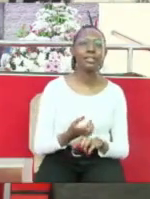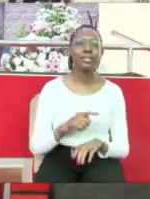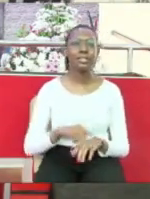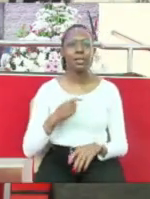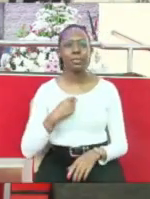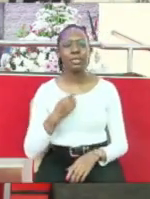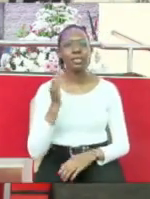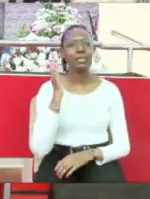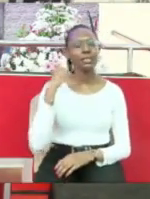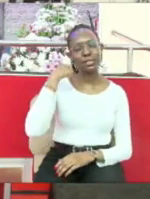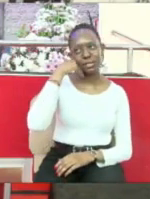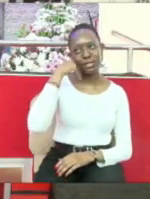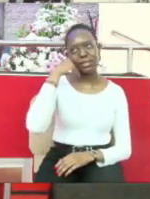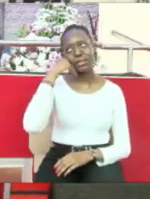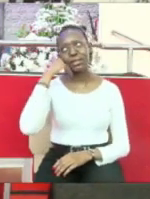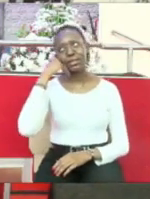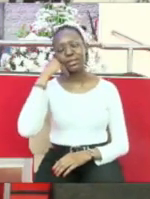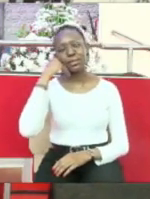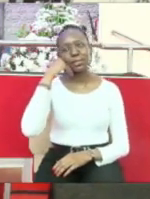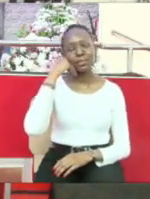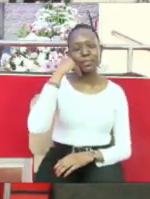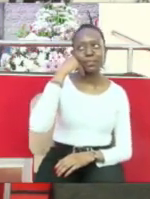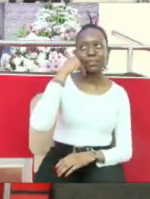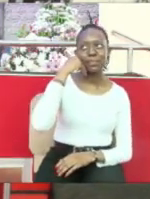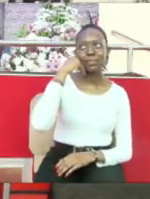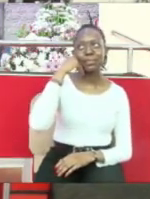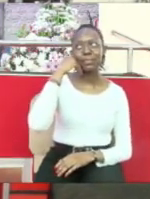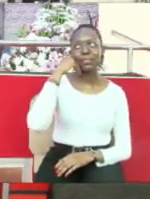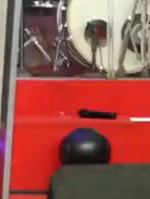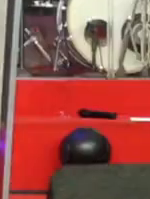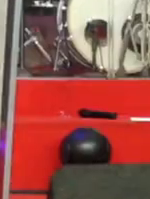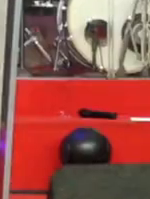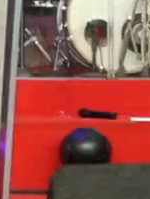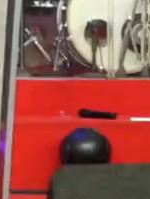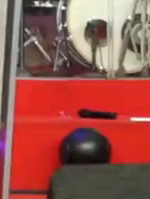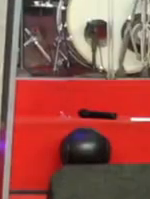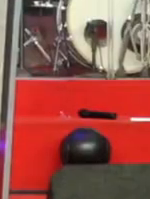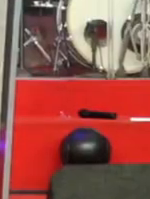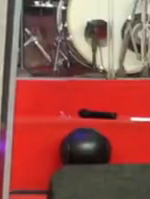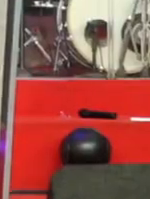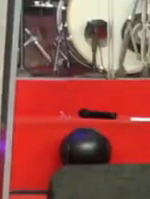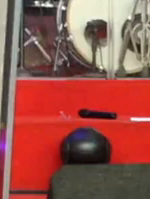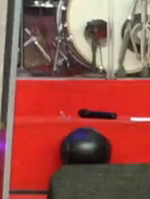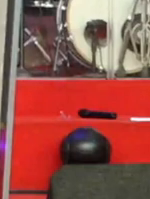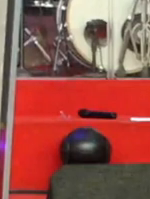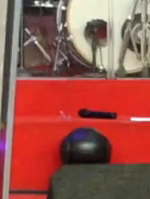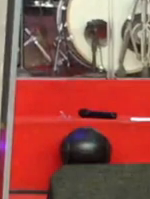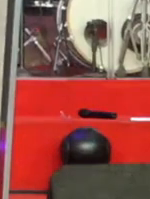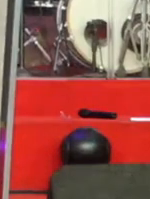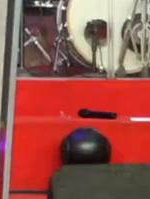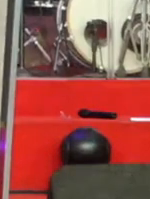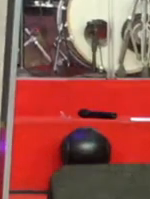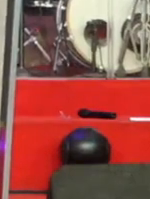nilikuwa mgonjwa, because I got ill, kwa sababu nilikuwa mgonjwa, my wife could not sleep in the same bed. Bibi